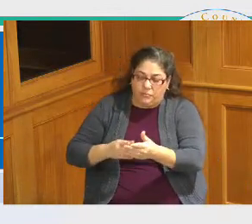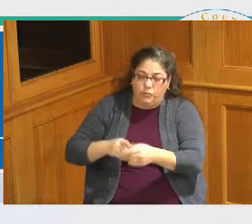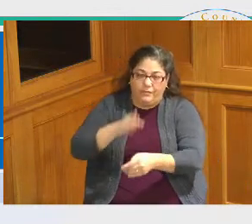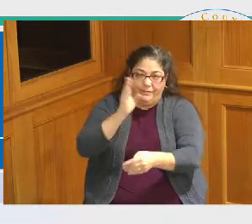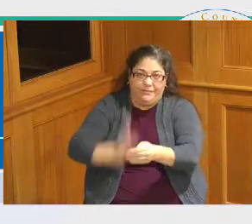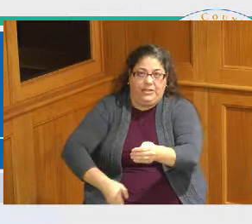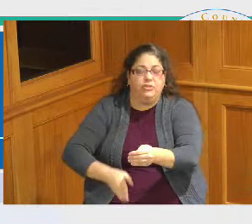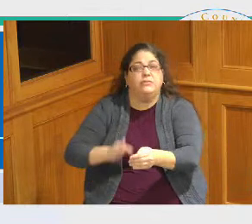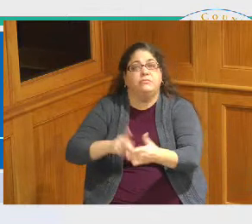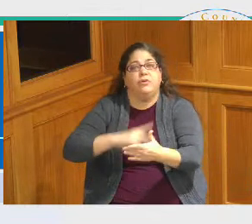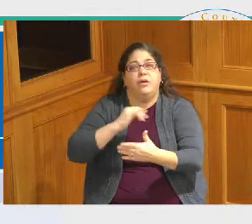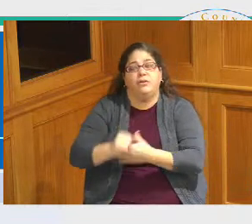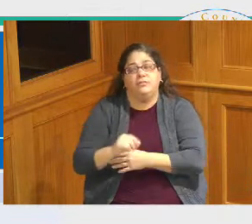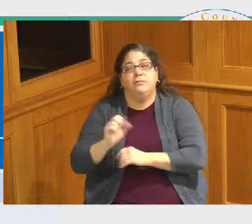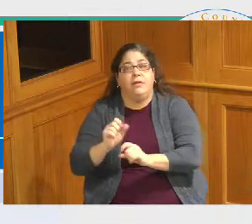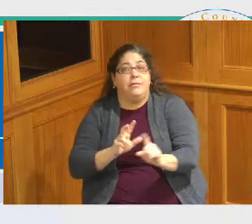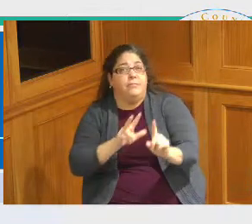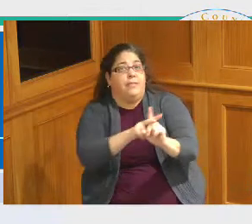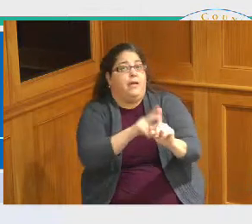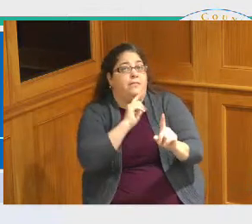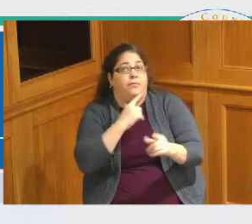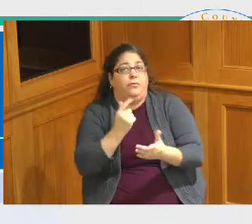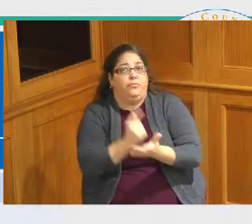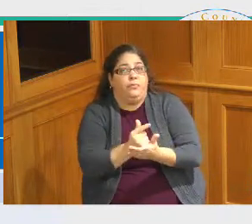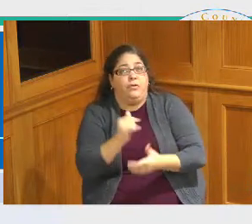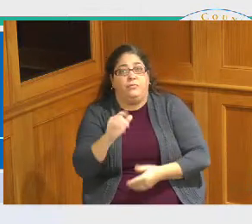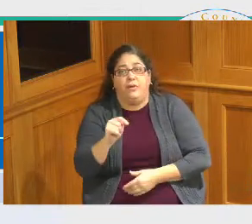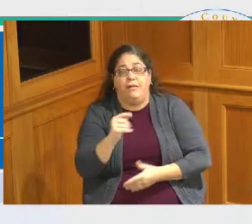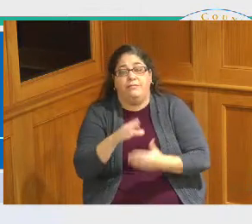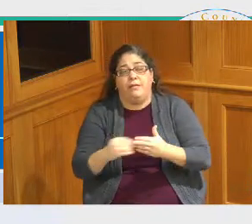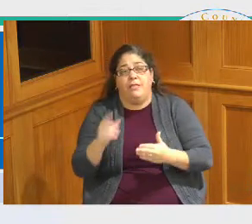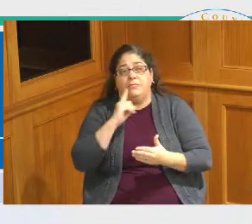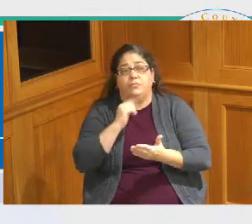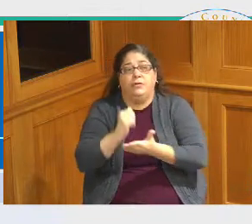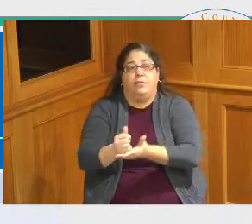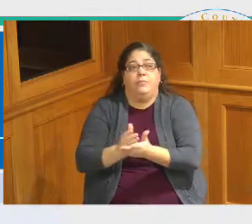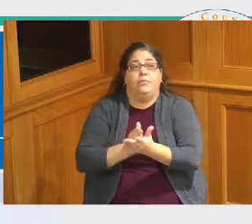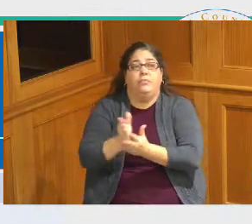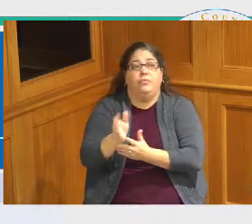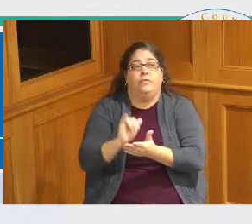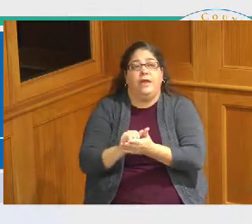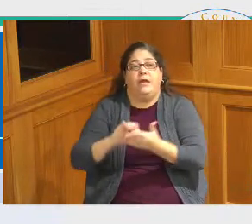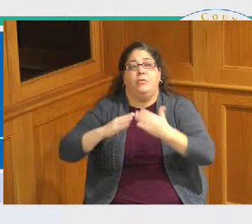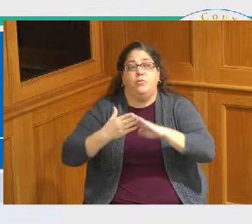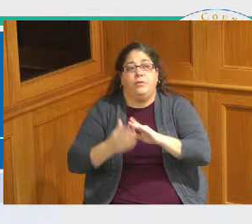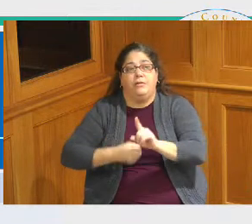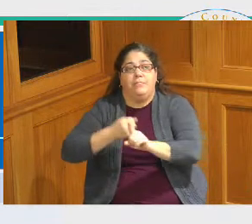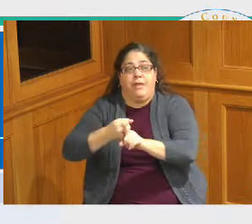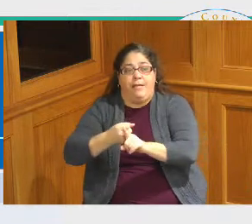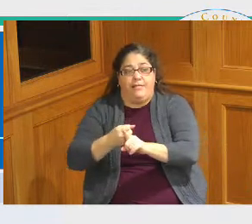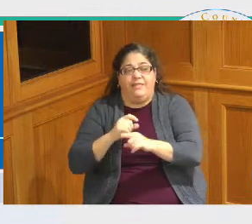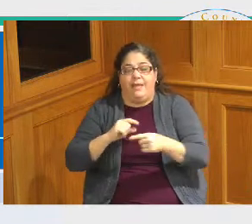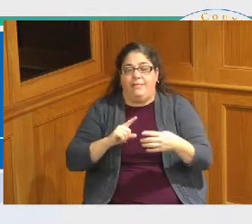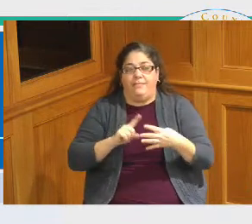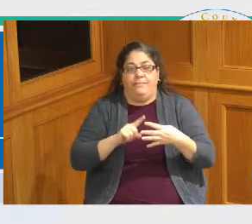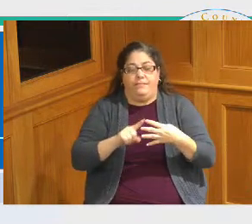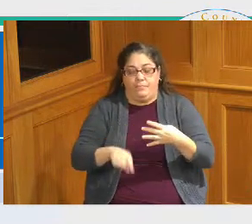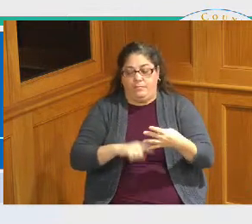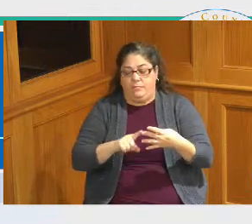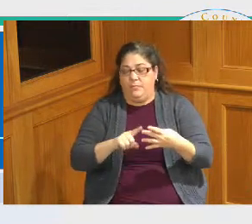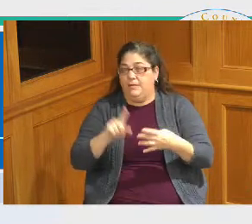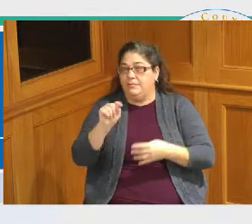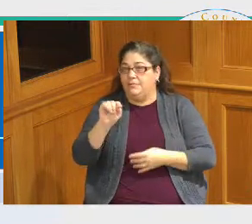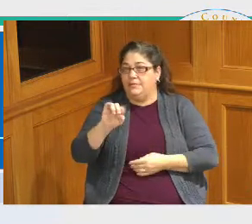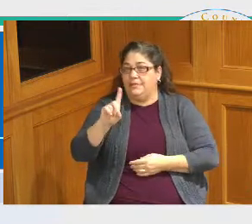And they could also apply for grant dollars through that community impact program. And then we also have funding for the TID for